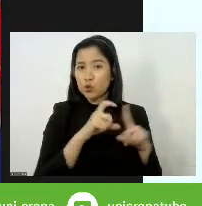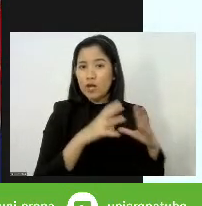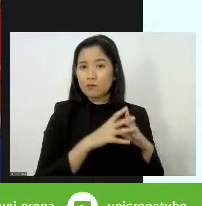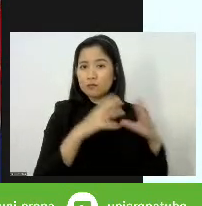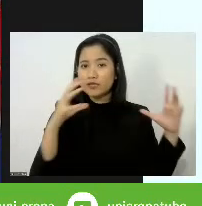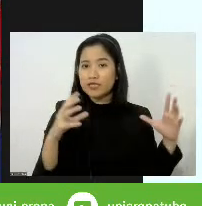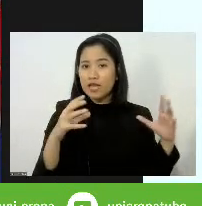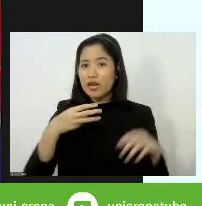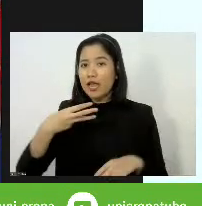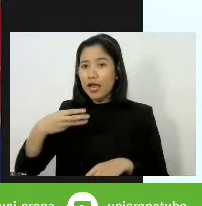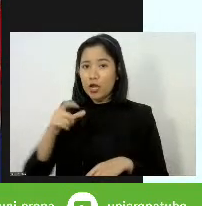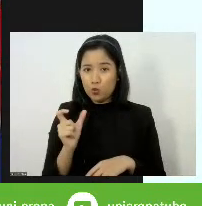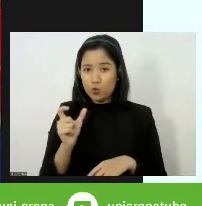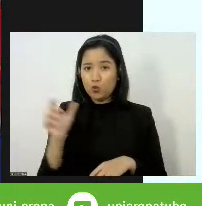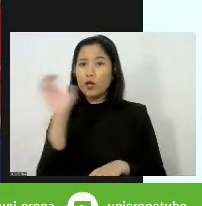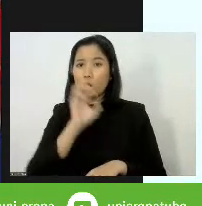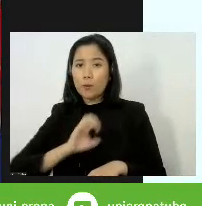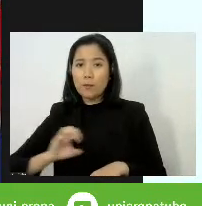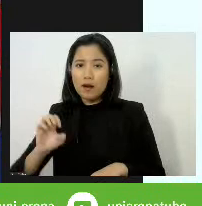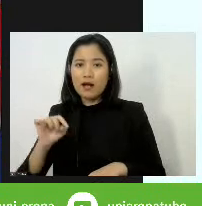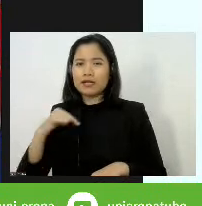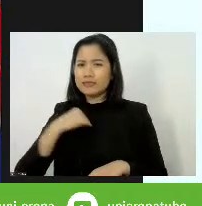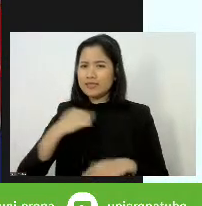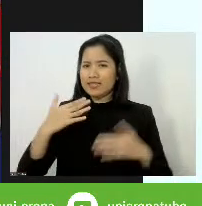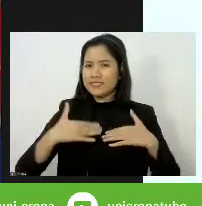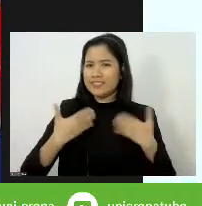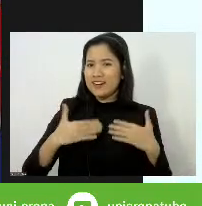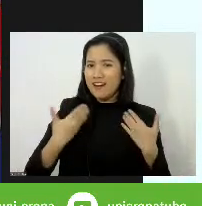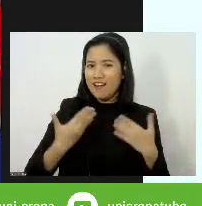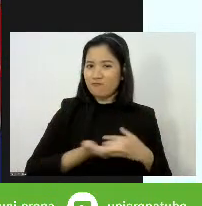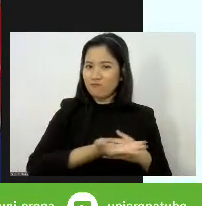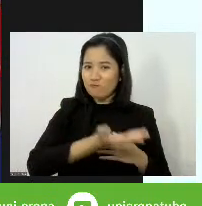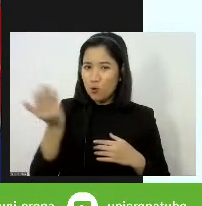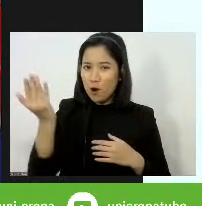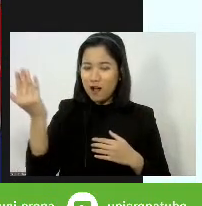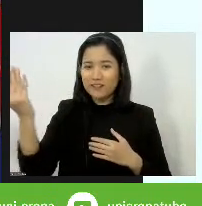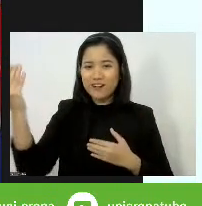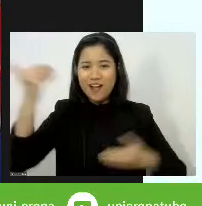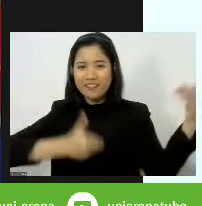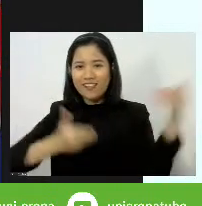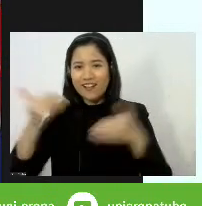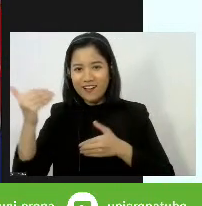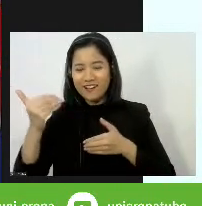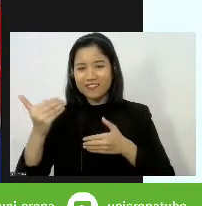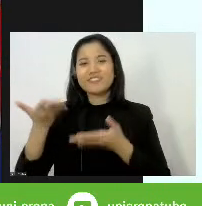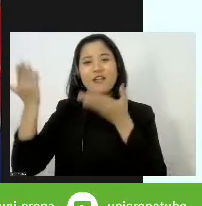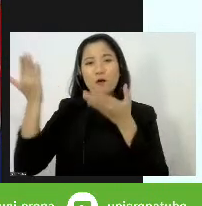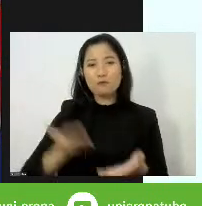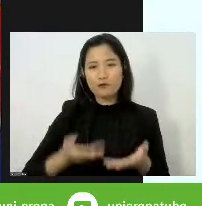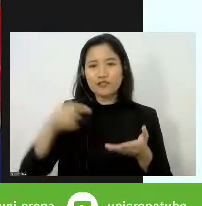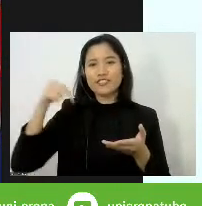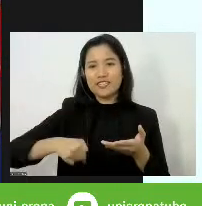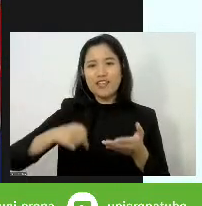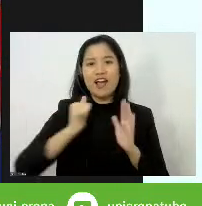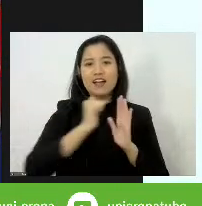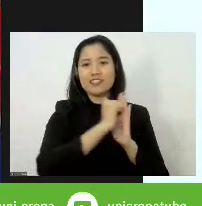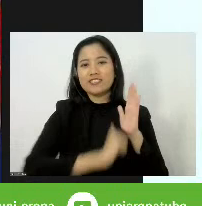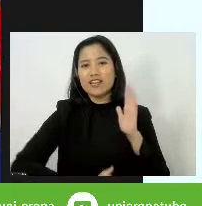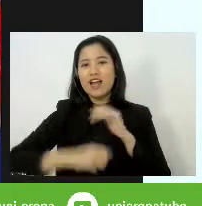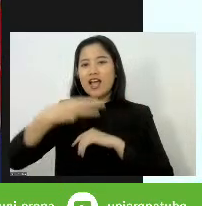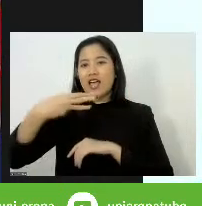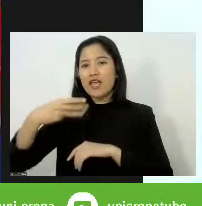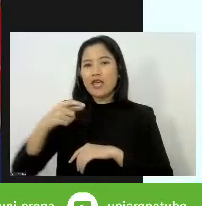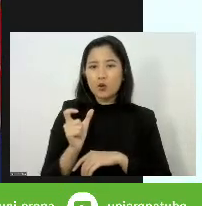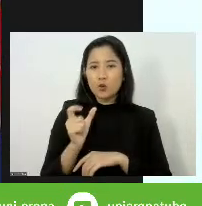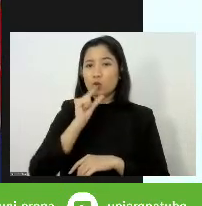do you think you delegation indonesia.iso knitting on the occasion of the Golden Palm ntv21 the Scooby